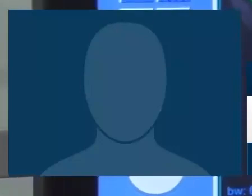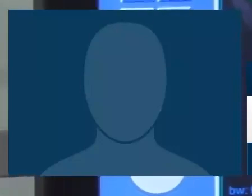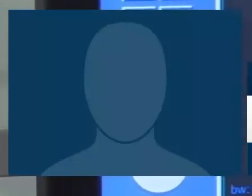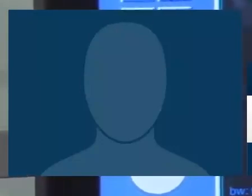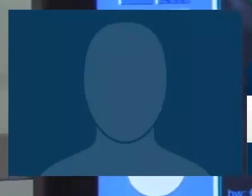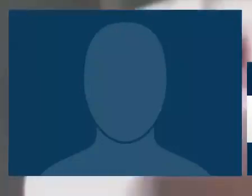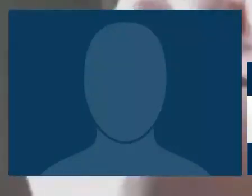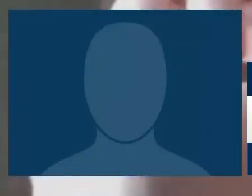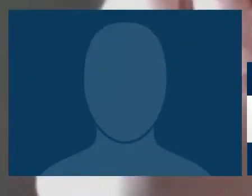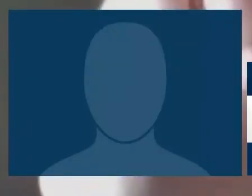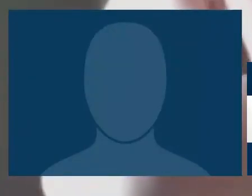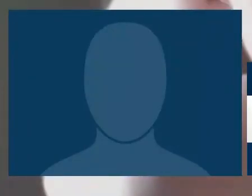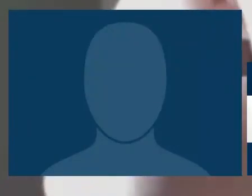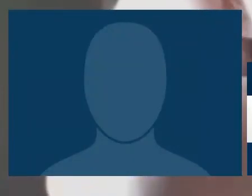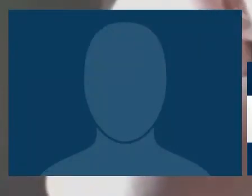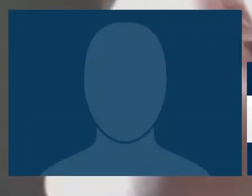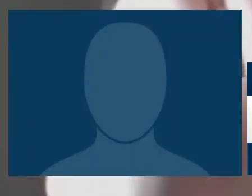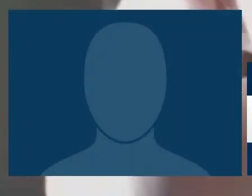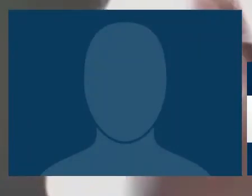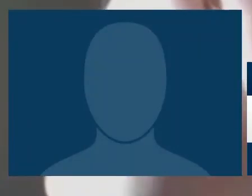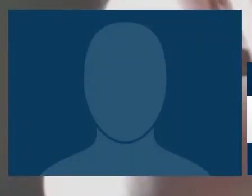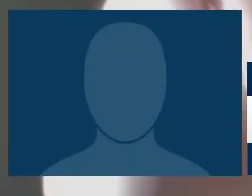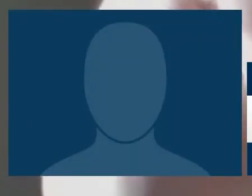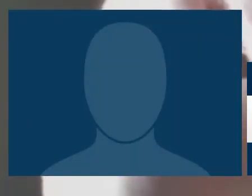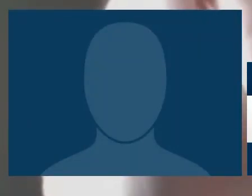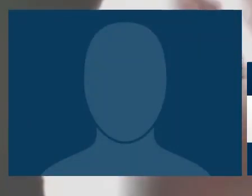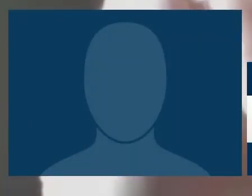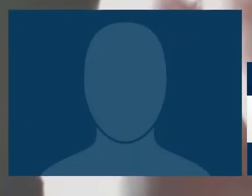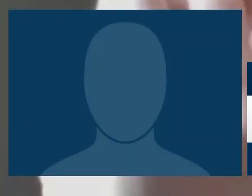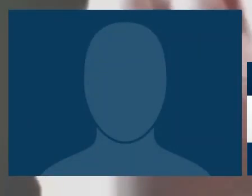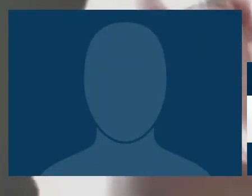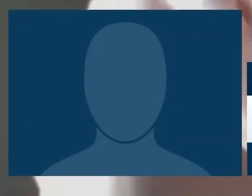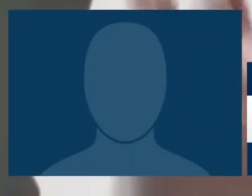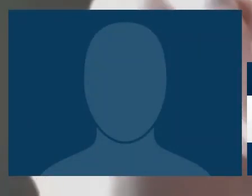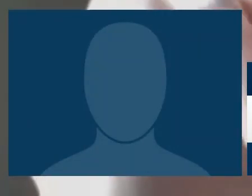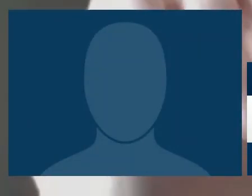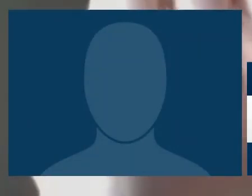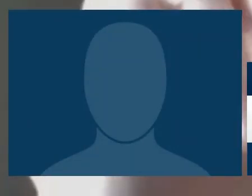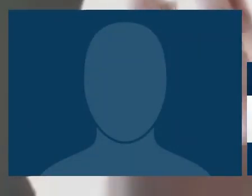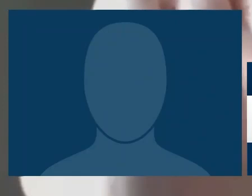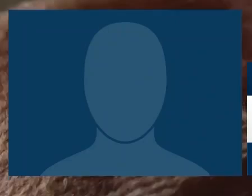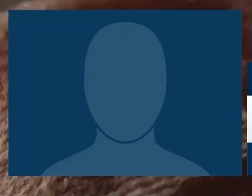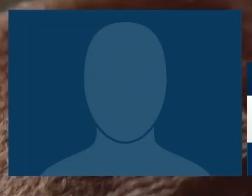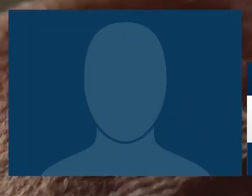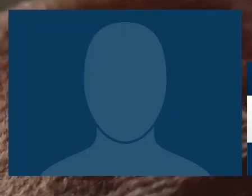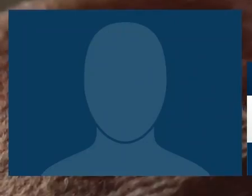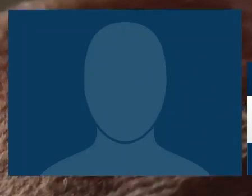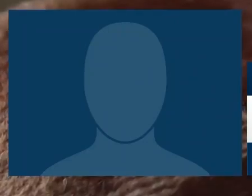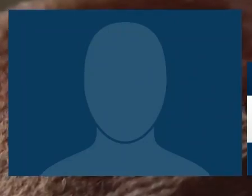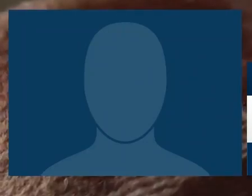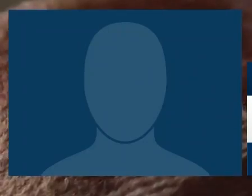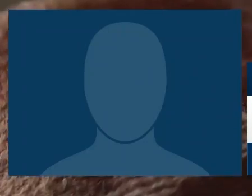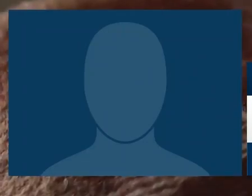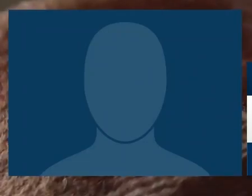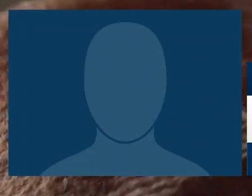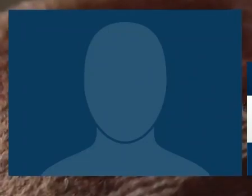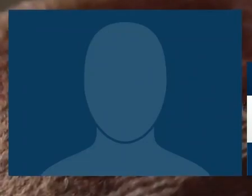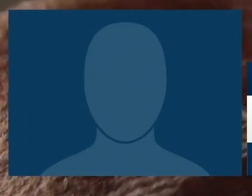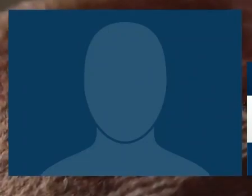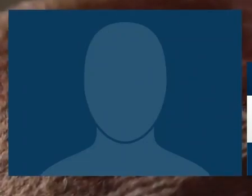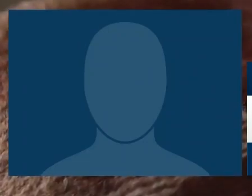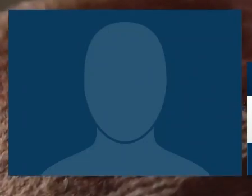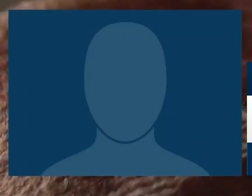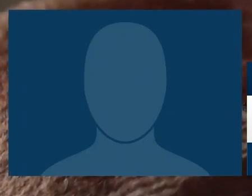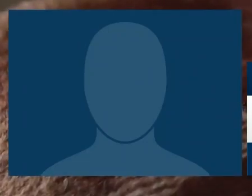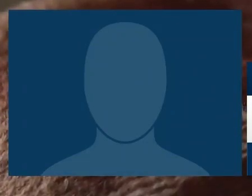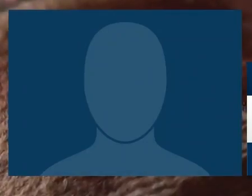this woman, Evelyn Bowen, who is our 100th patient with essential tremor as she undergoes a procedure aimed at stopping it.